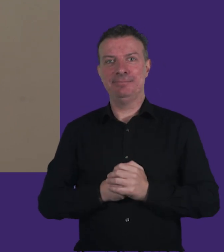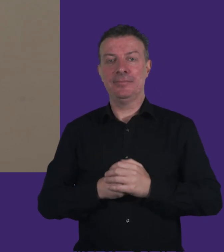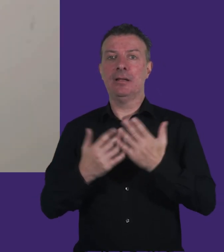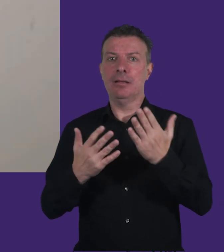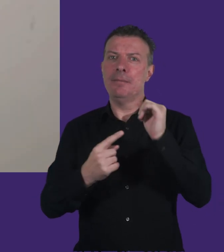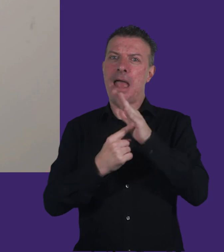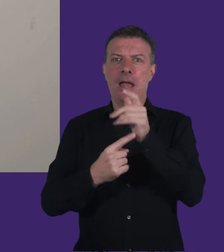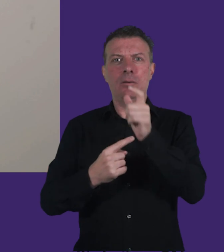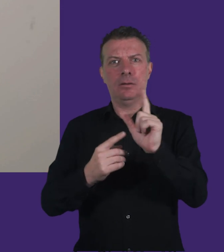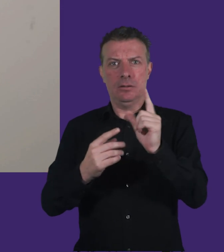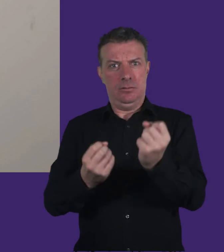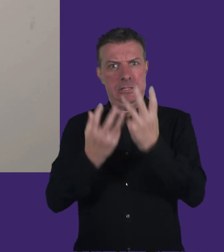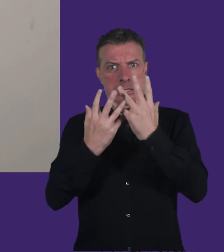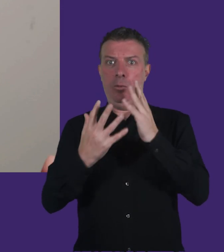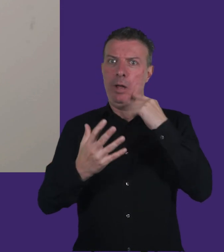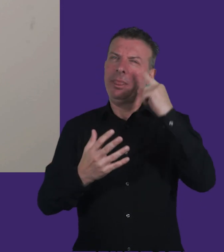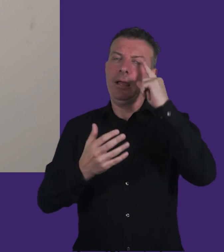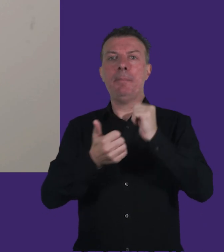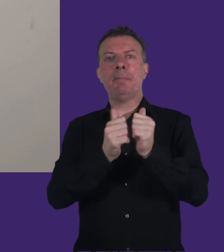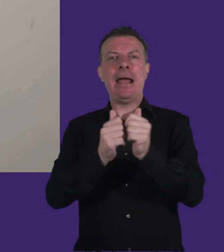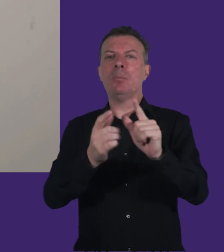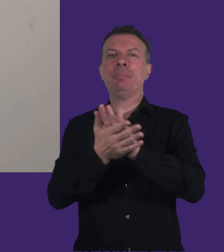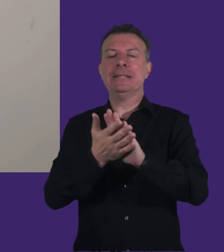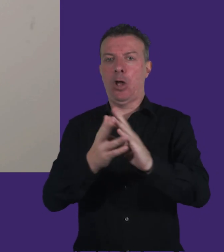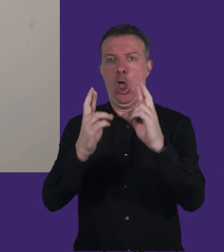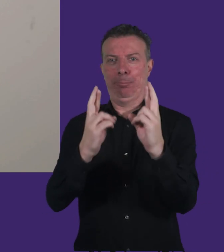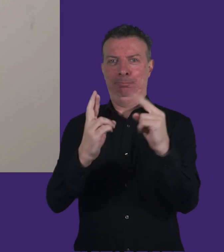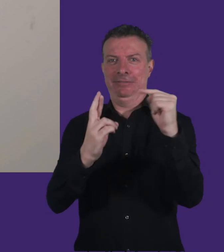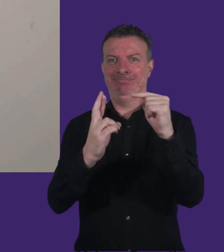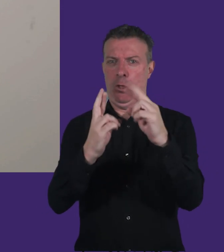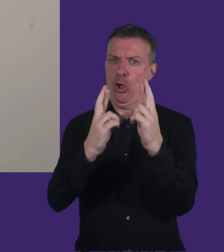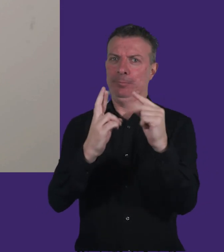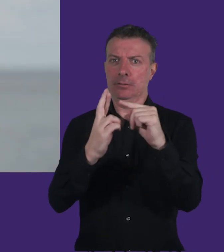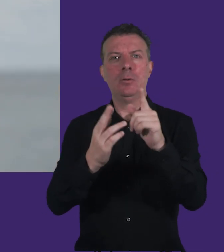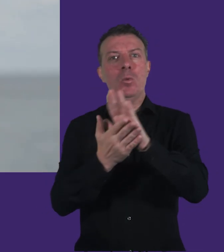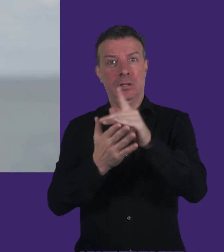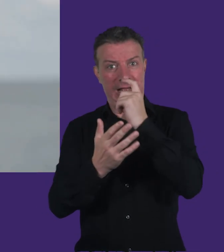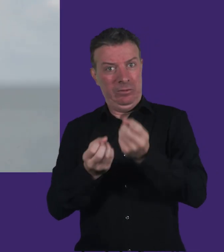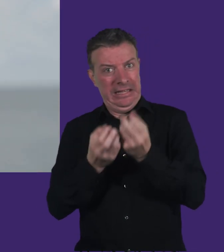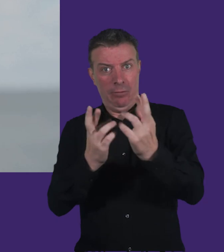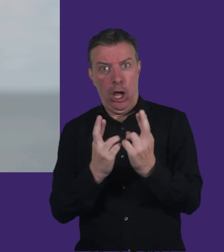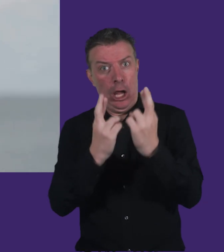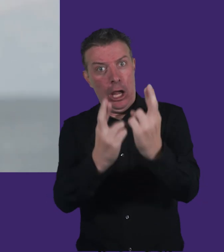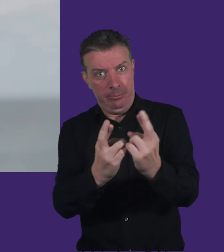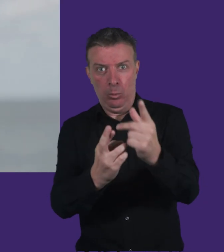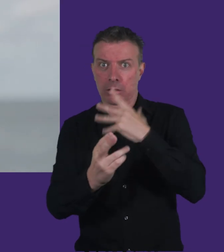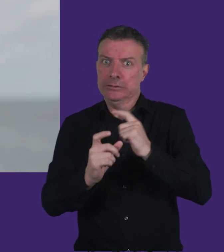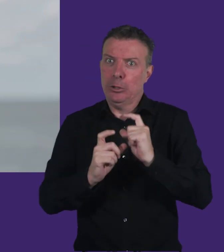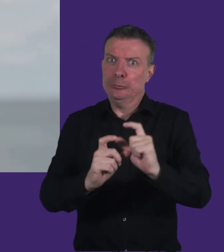enough. The main word that screams out to me when I think peer support is hope. If you can give somebody